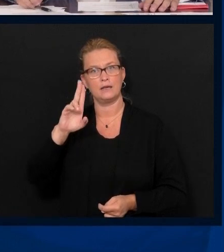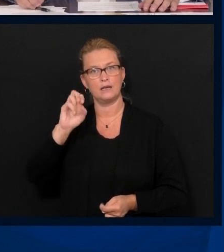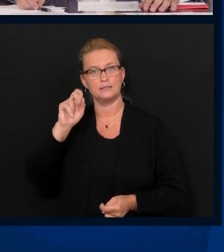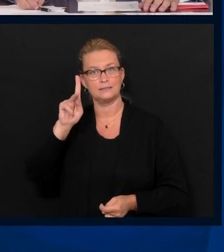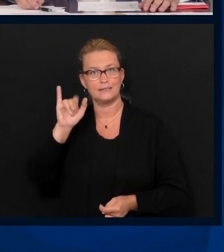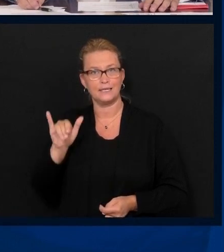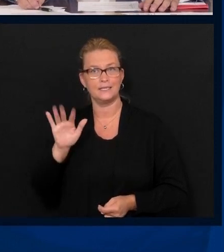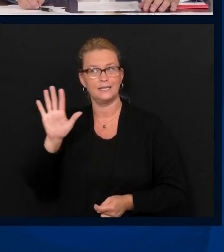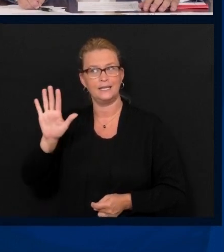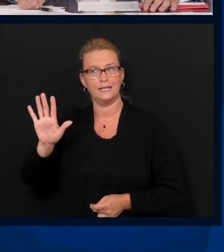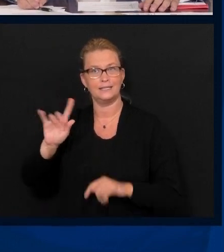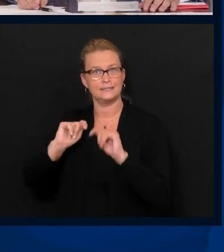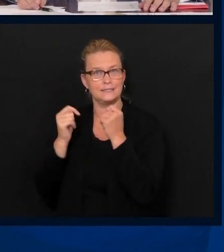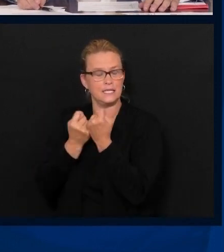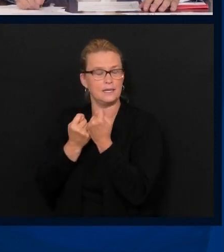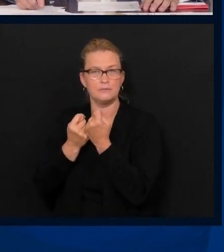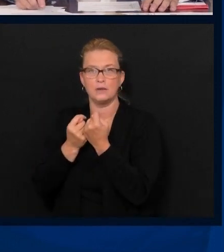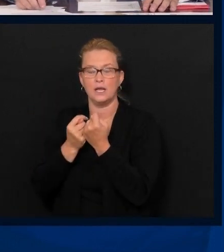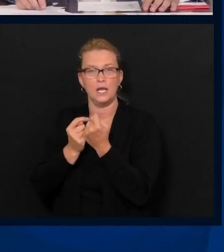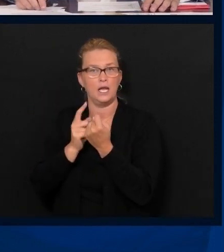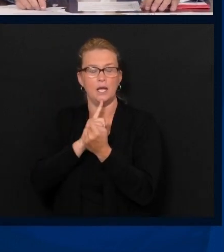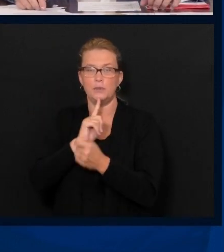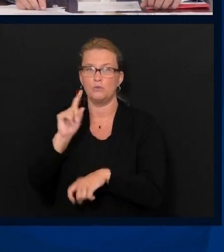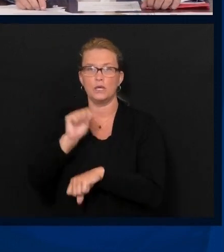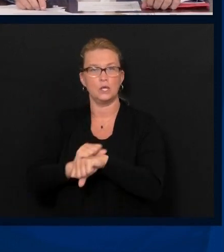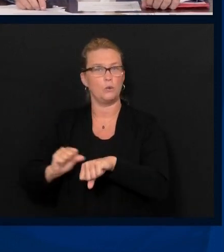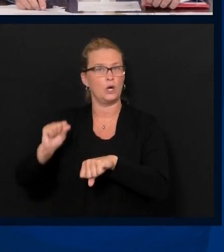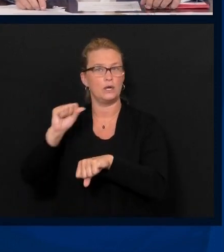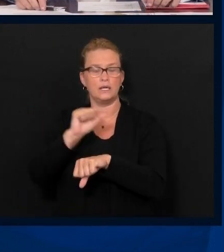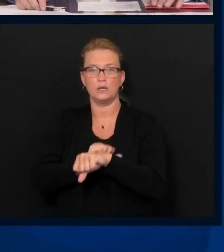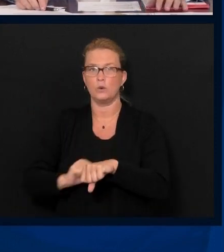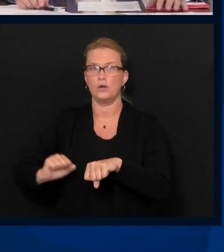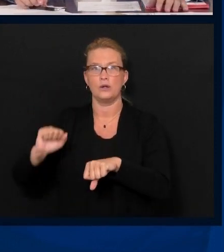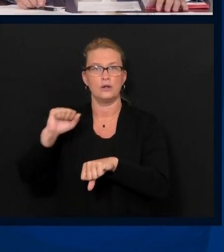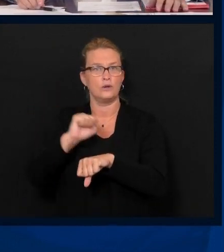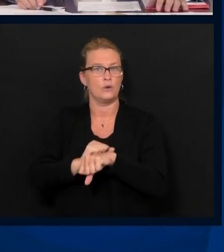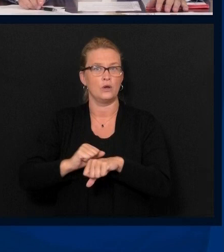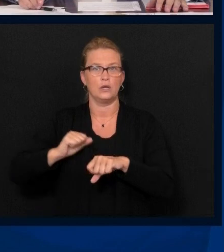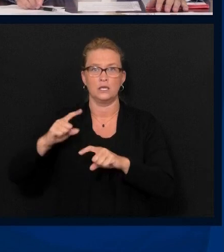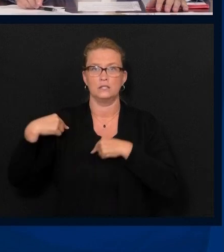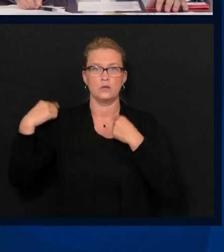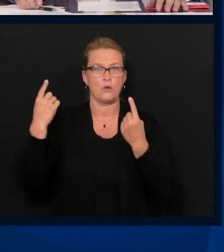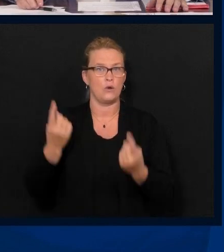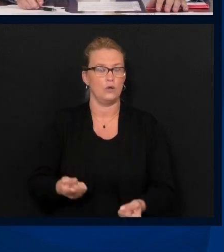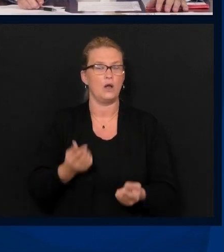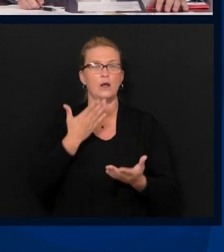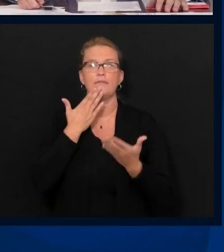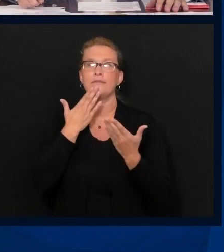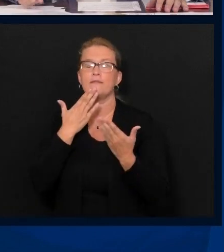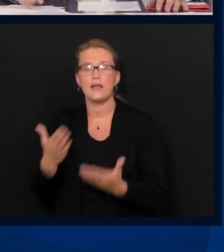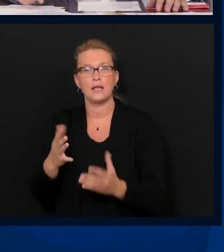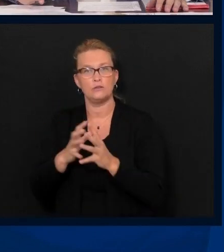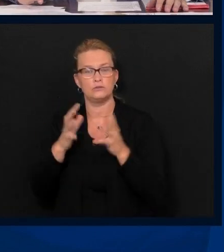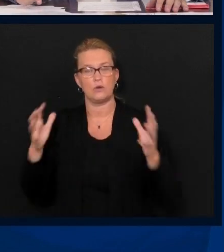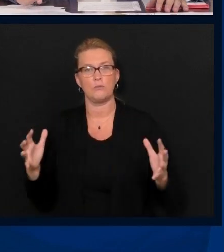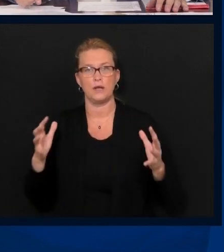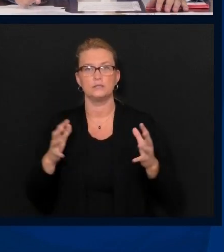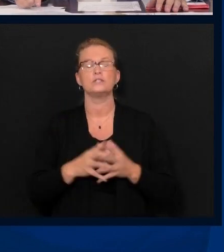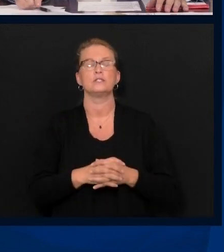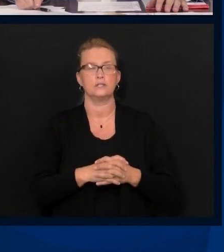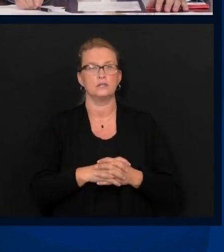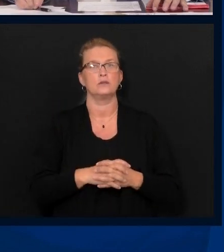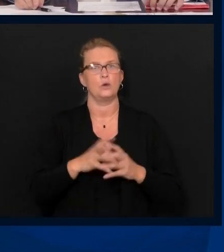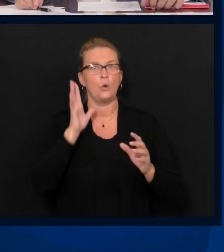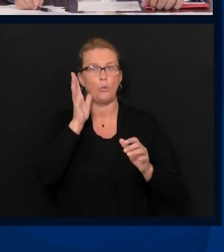been working this in my office and throughout all the guard and everybody else, I thank you. And let's just continue to do